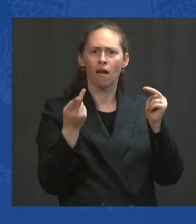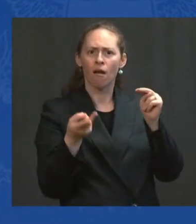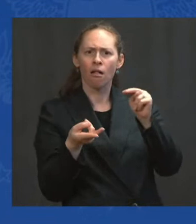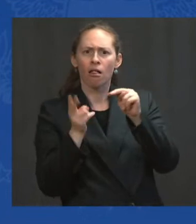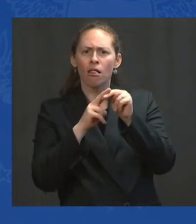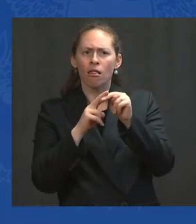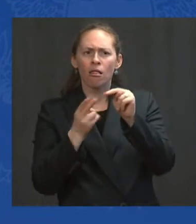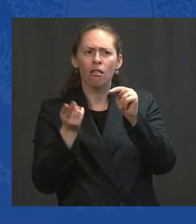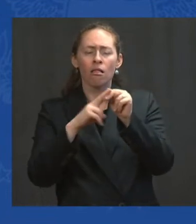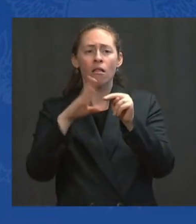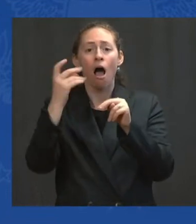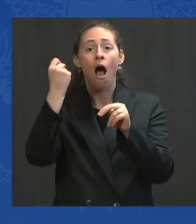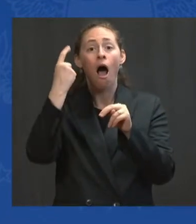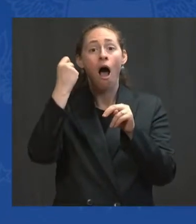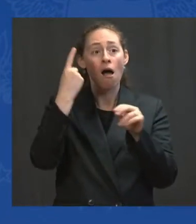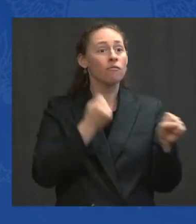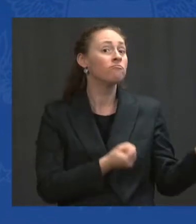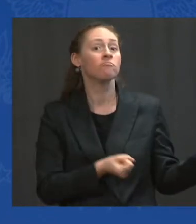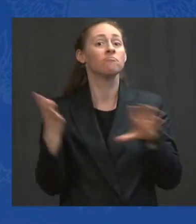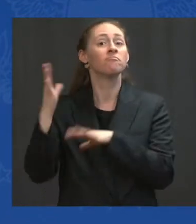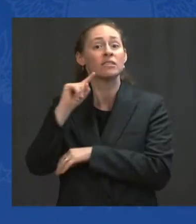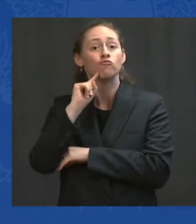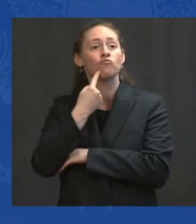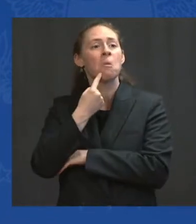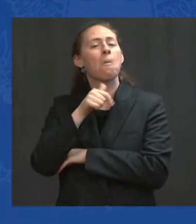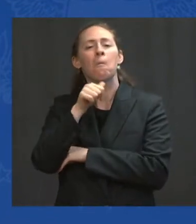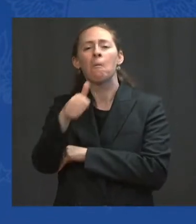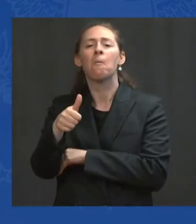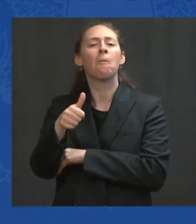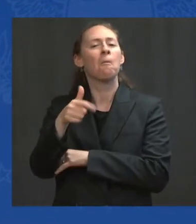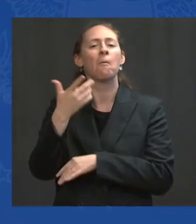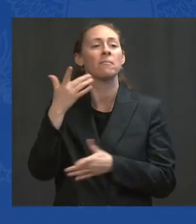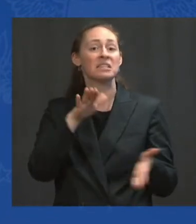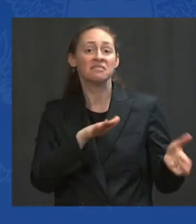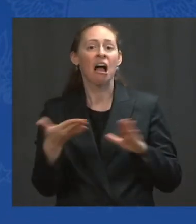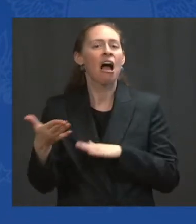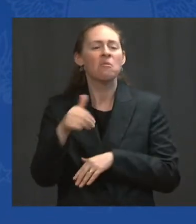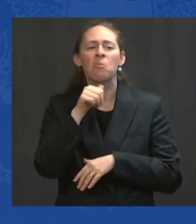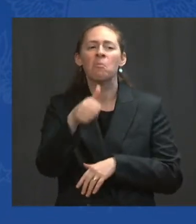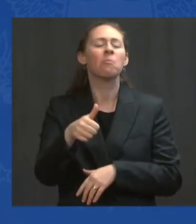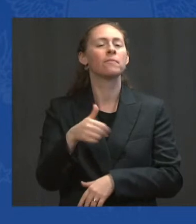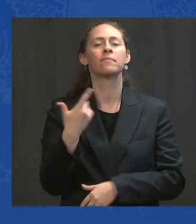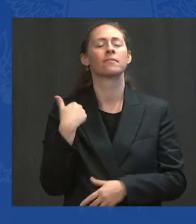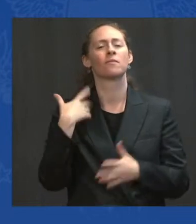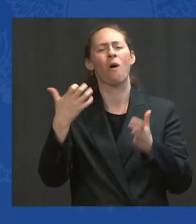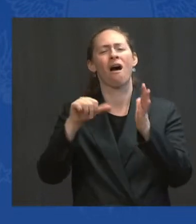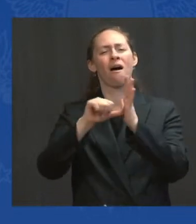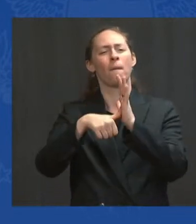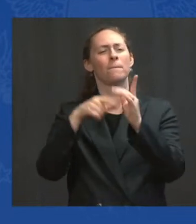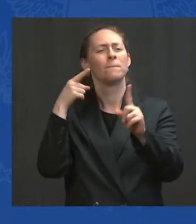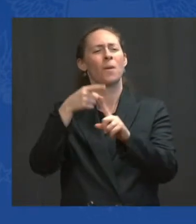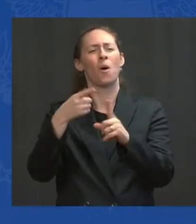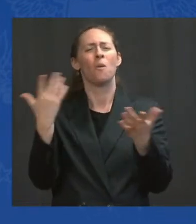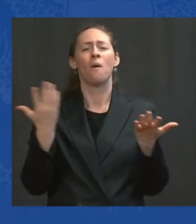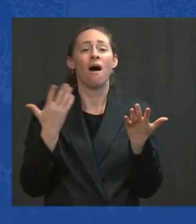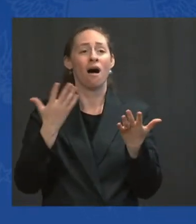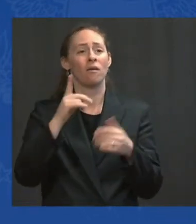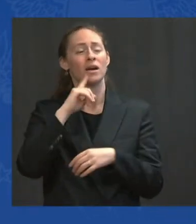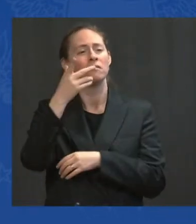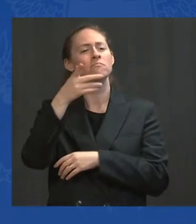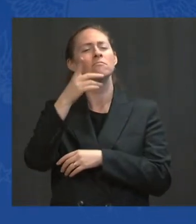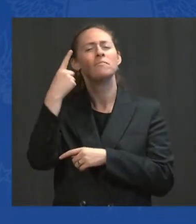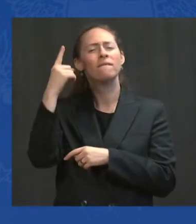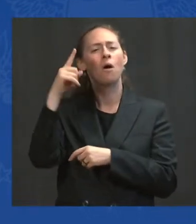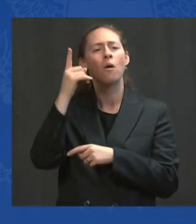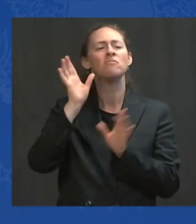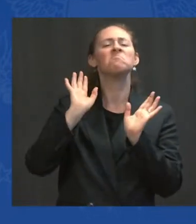hospitalizations and deaths. The bottom line is there's simply no reason that anyone 12 and older should